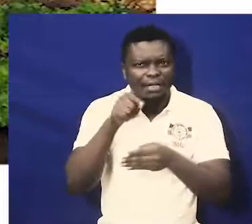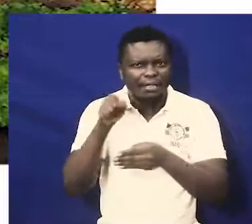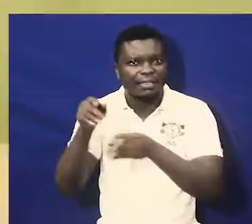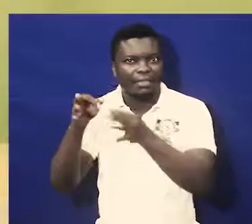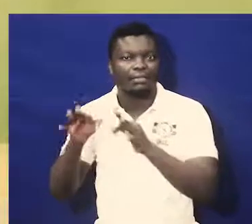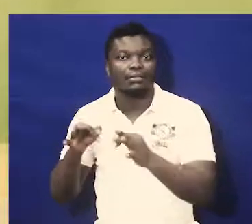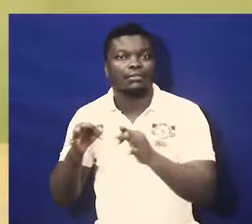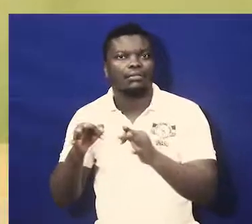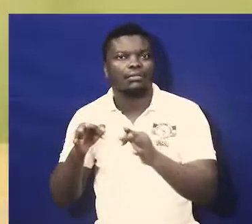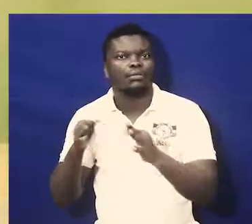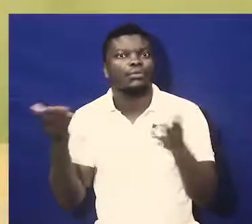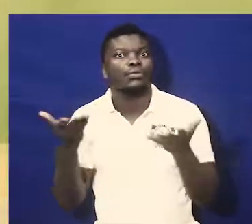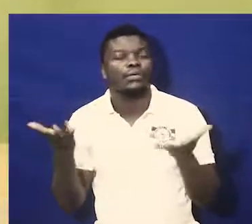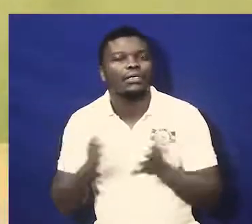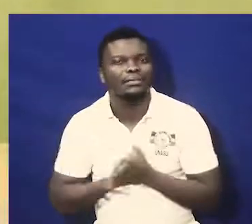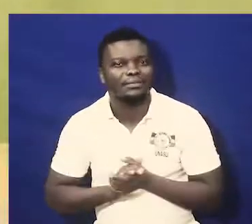from?